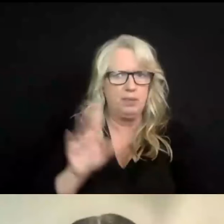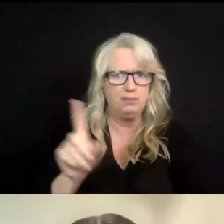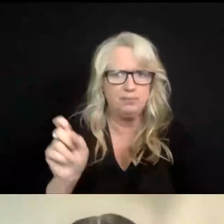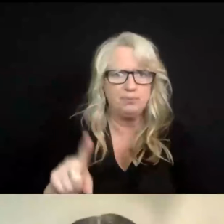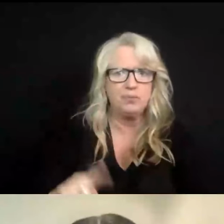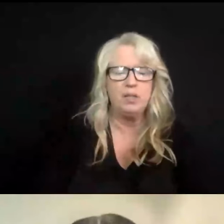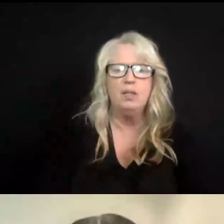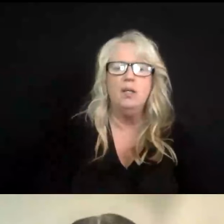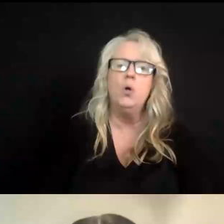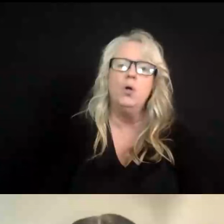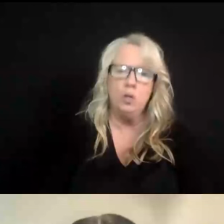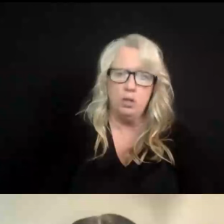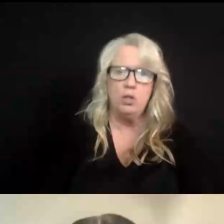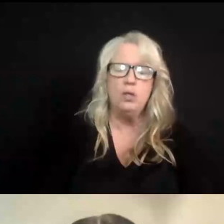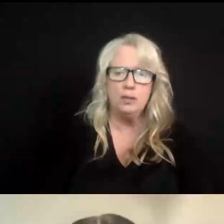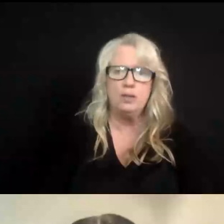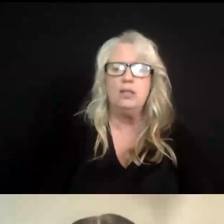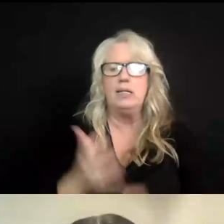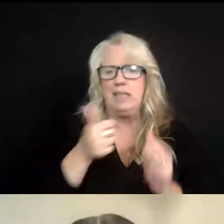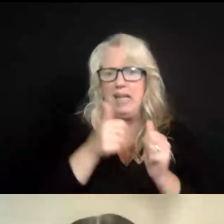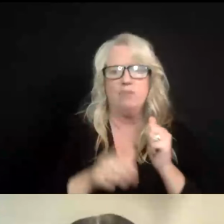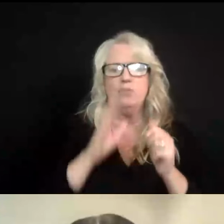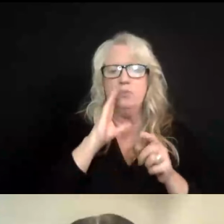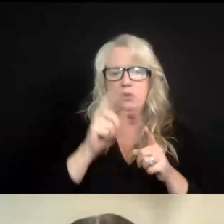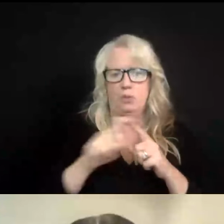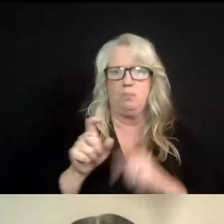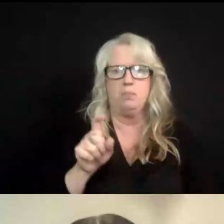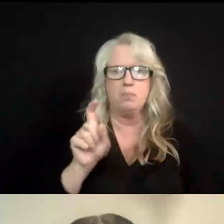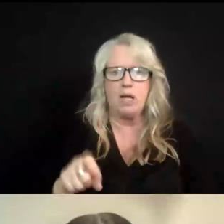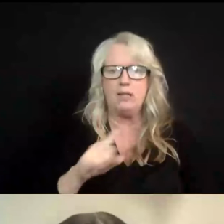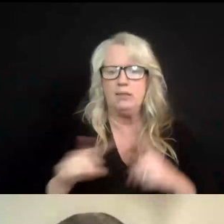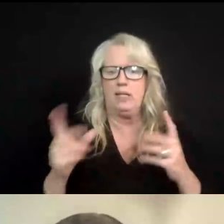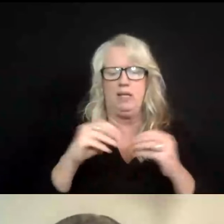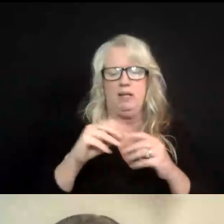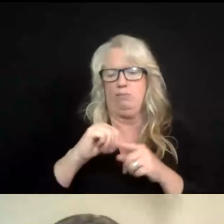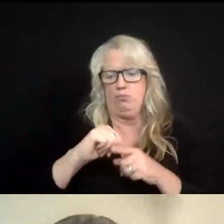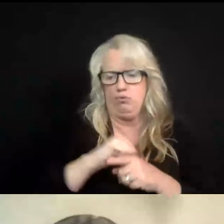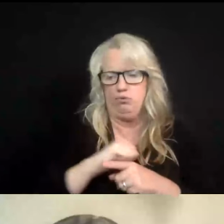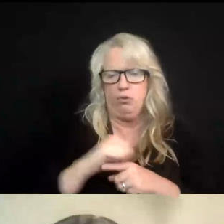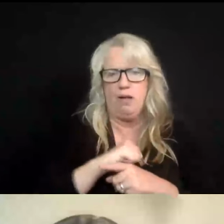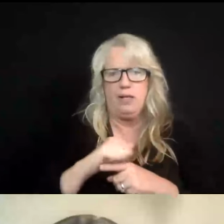The biggest thing is that every single call taker needs to have extensive training on